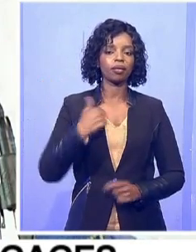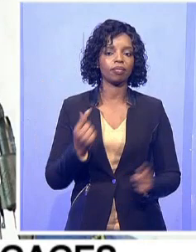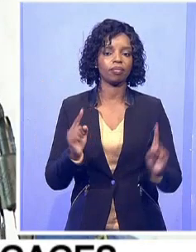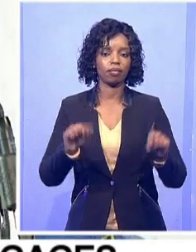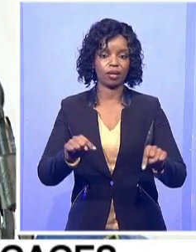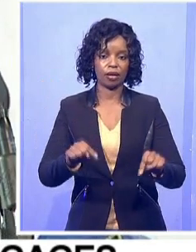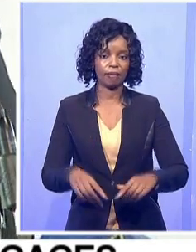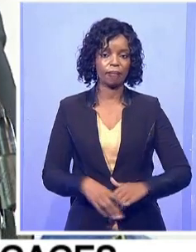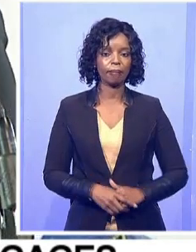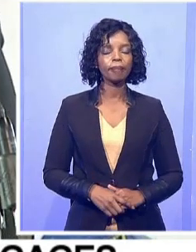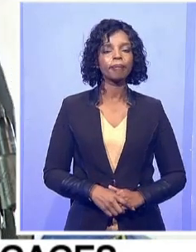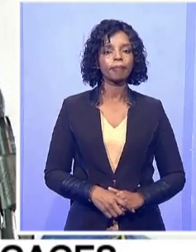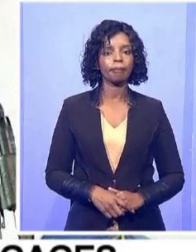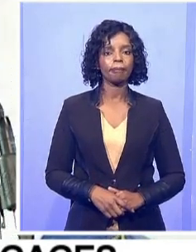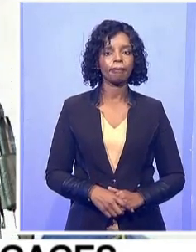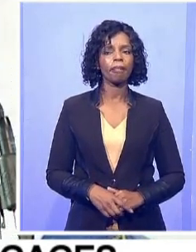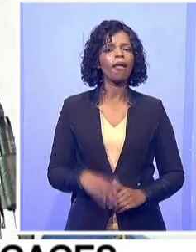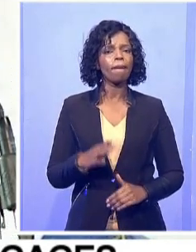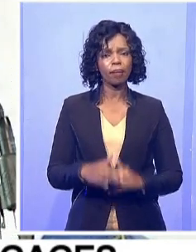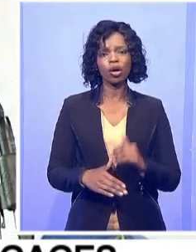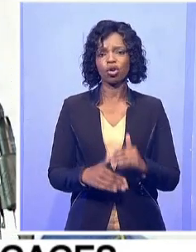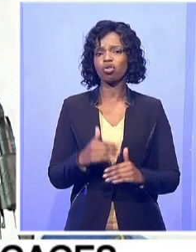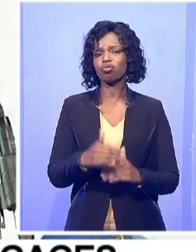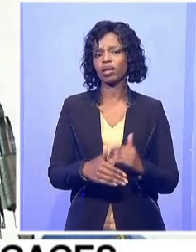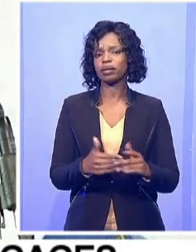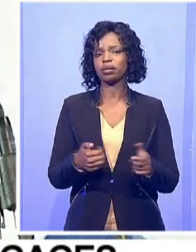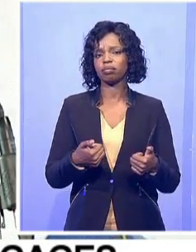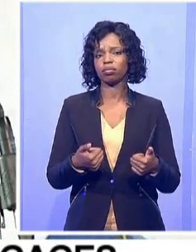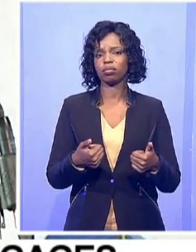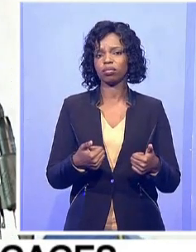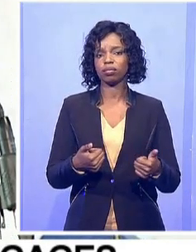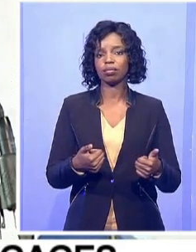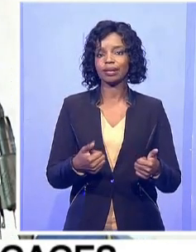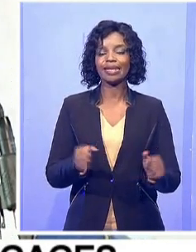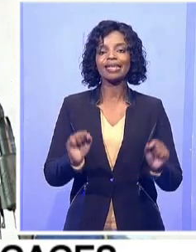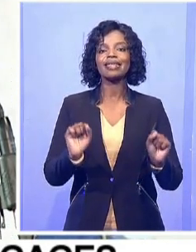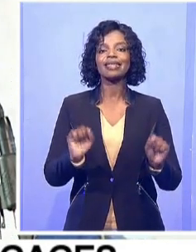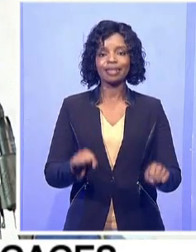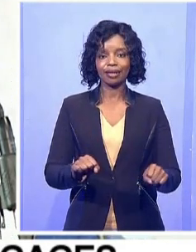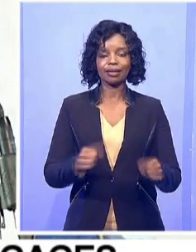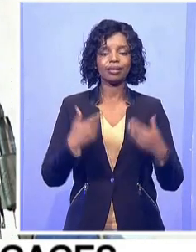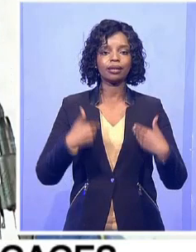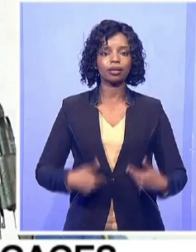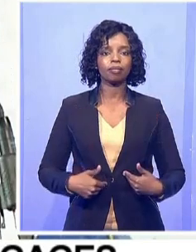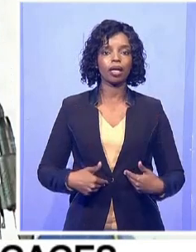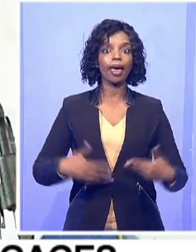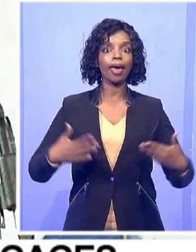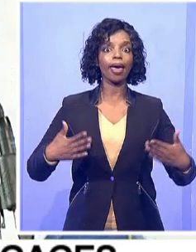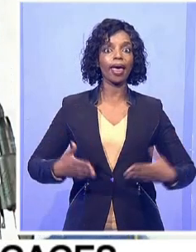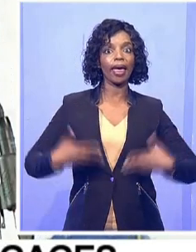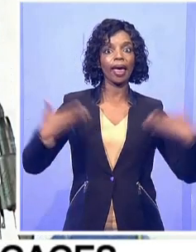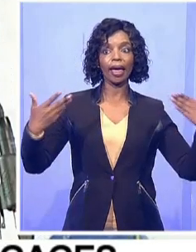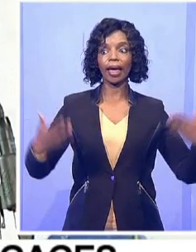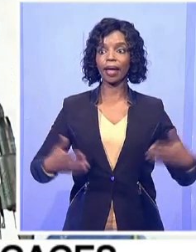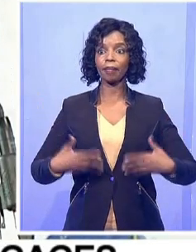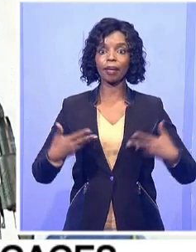We're making progress. Of course, I'm not happy about the pace that